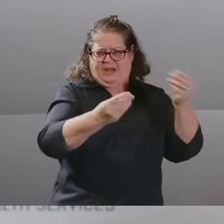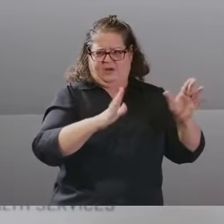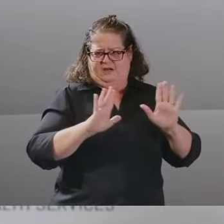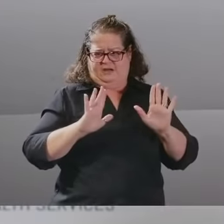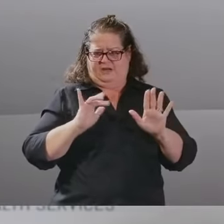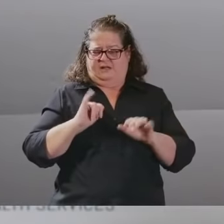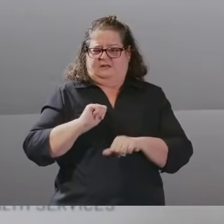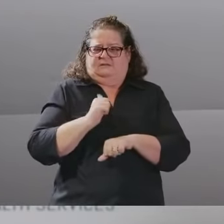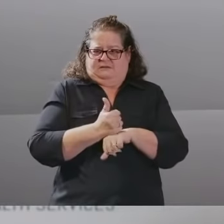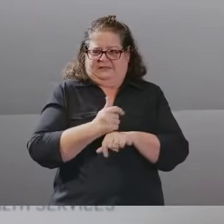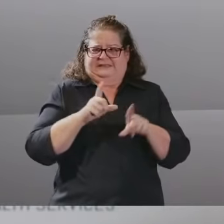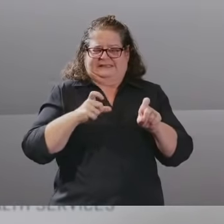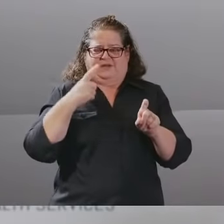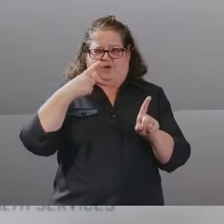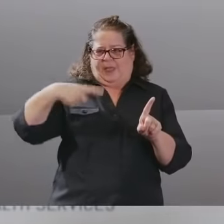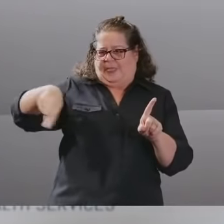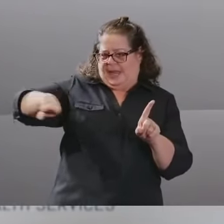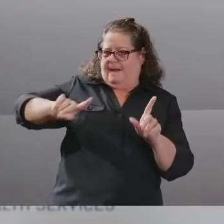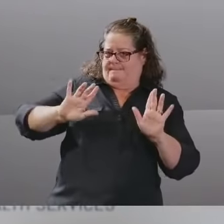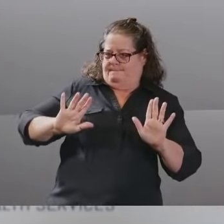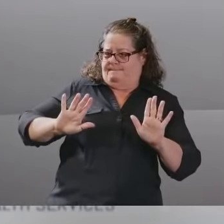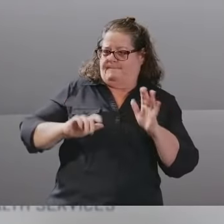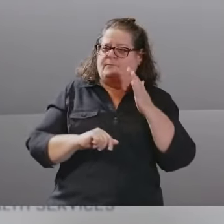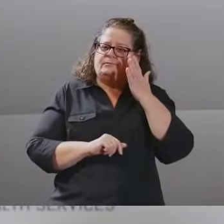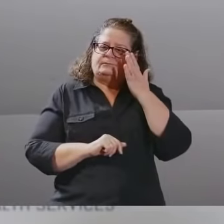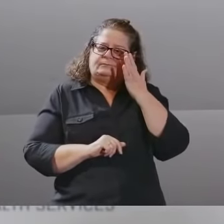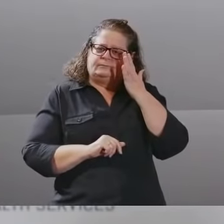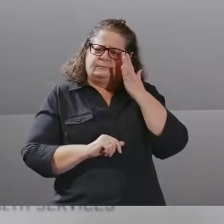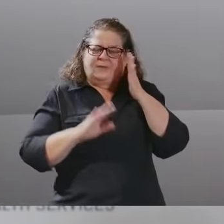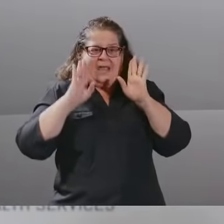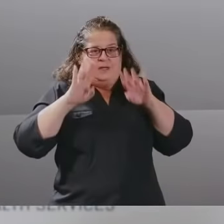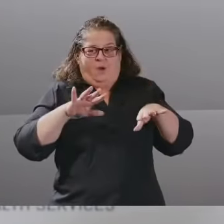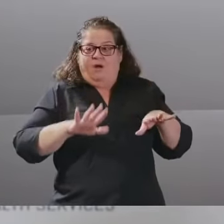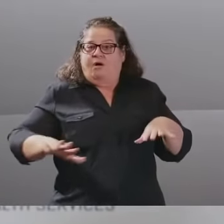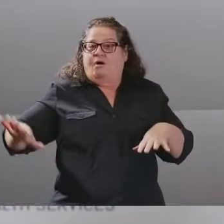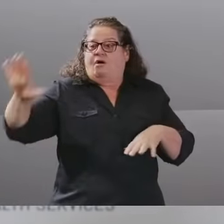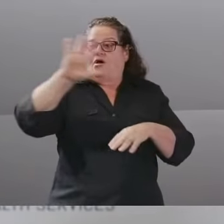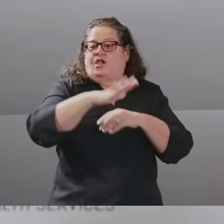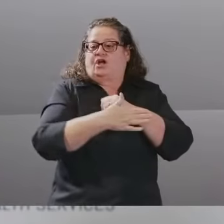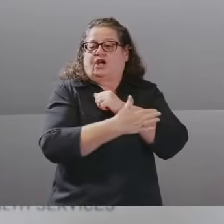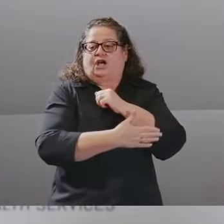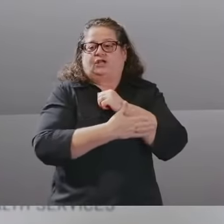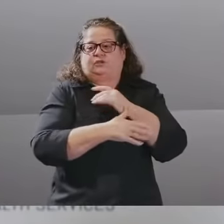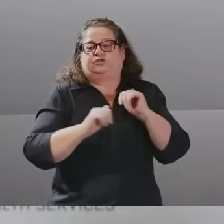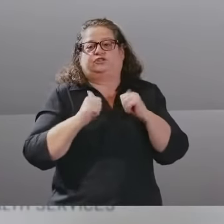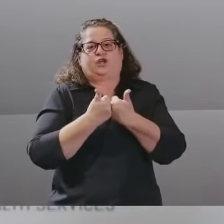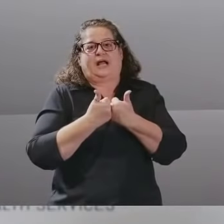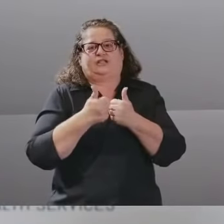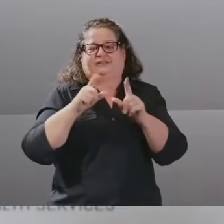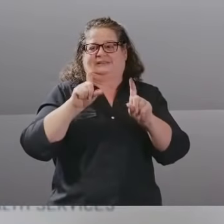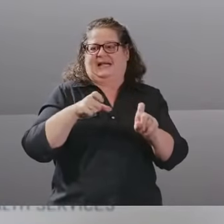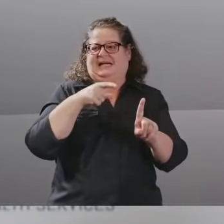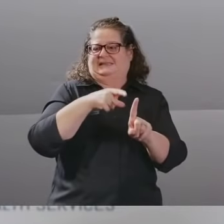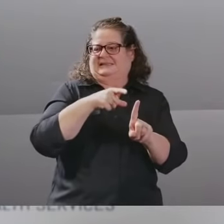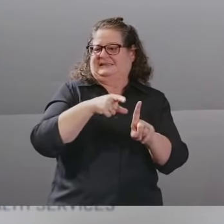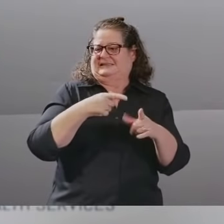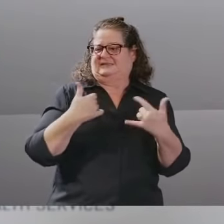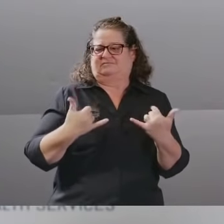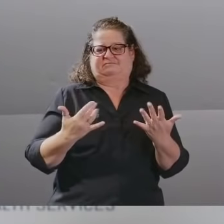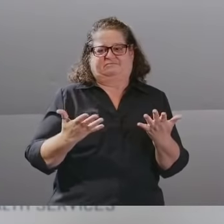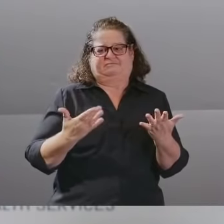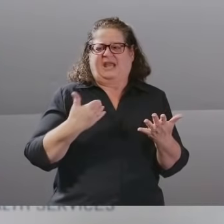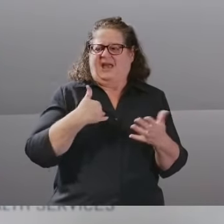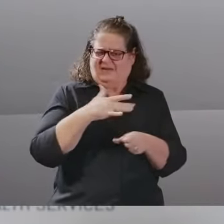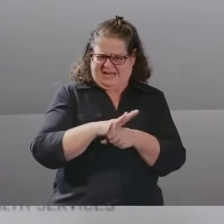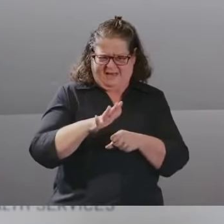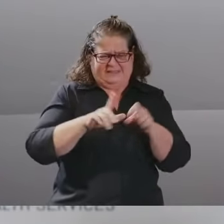the challenges that we've had across the country with testing. We're not in that position today. We have capacity, and we want to